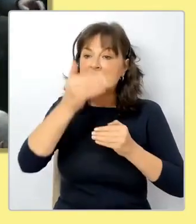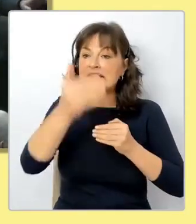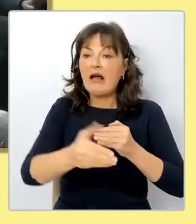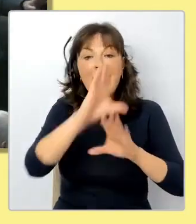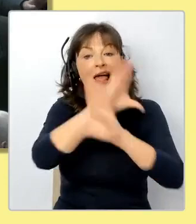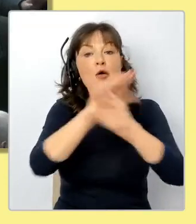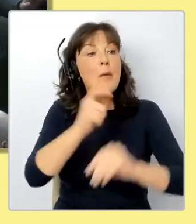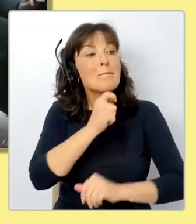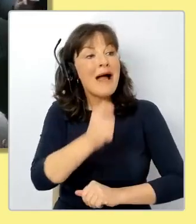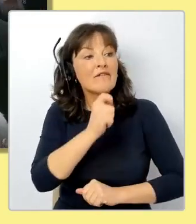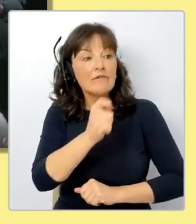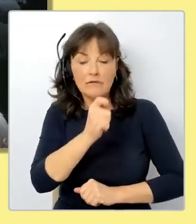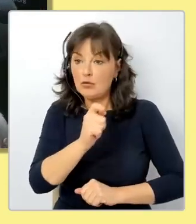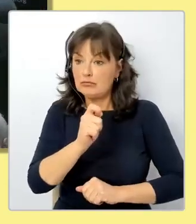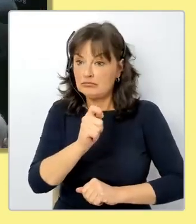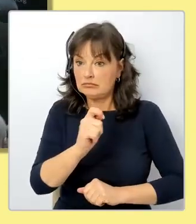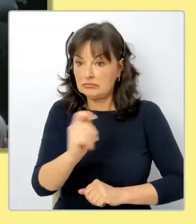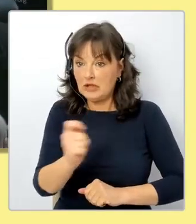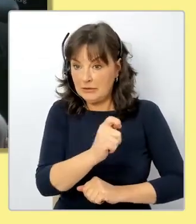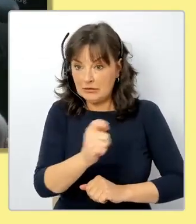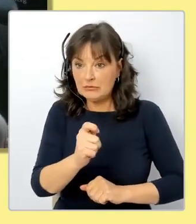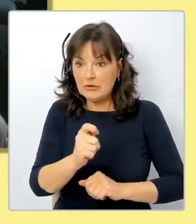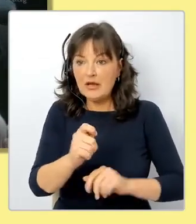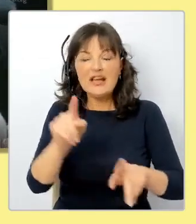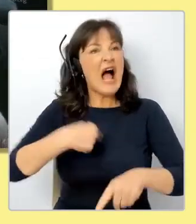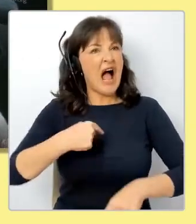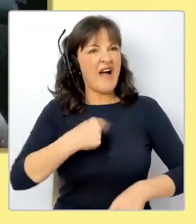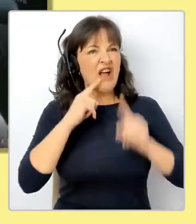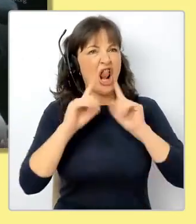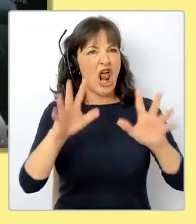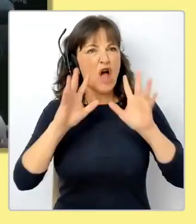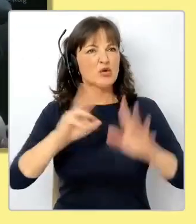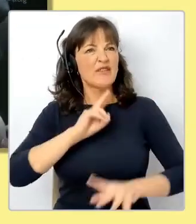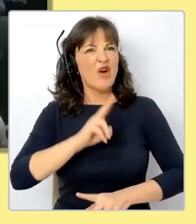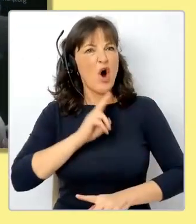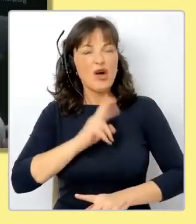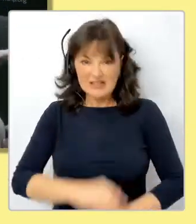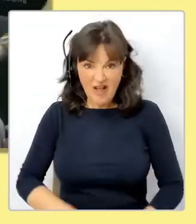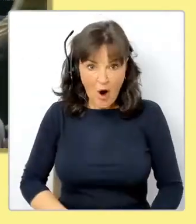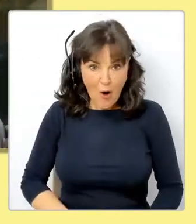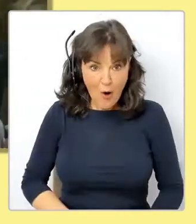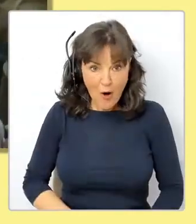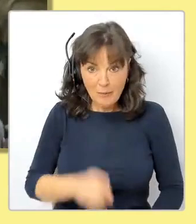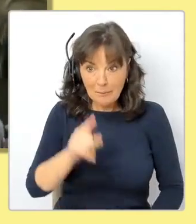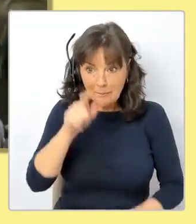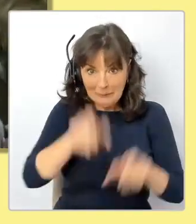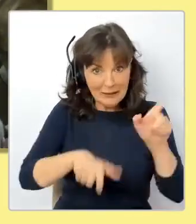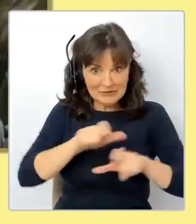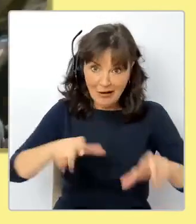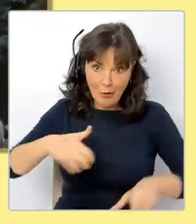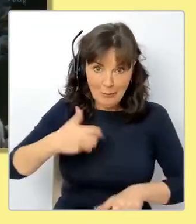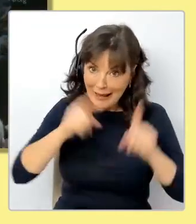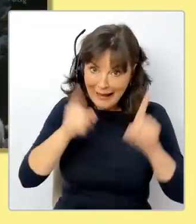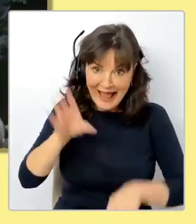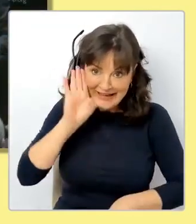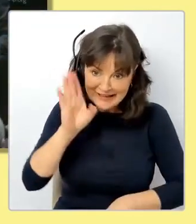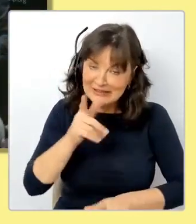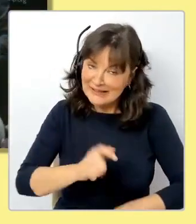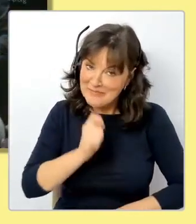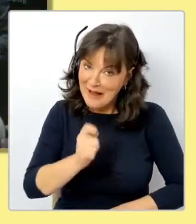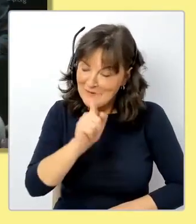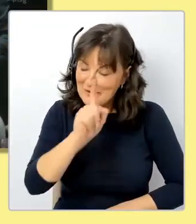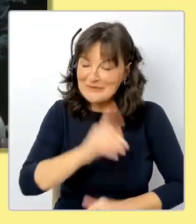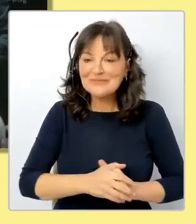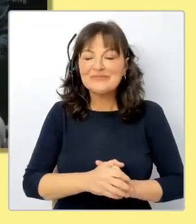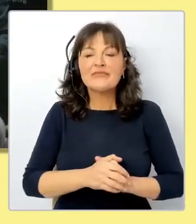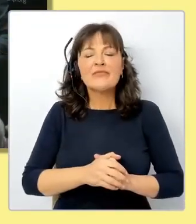let's... Yeah, indeed, so have I, but people still complain they can't hear, so on you go. We